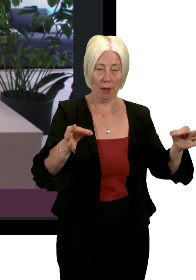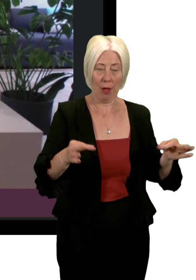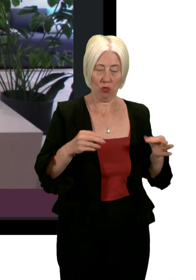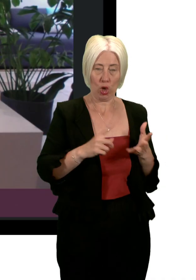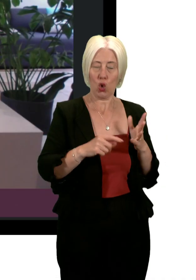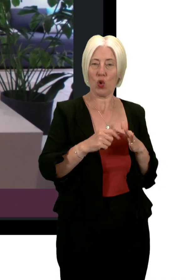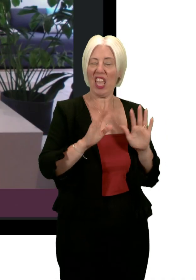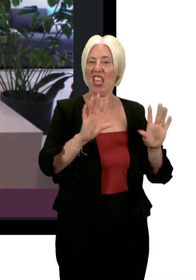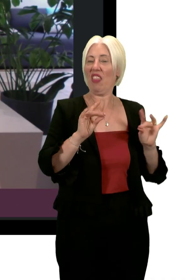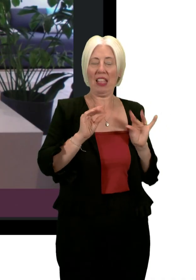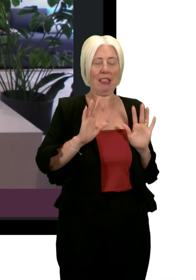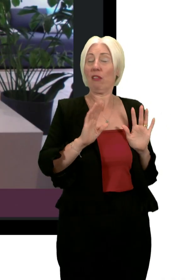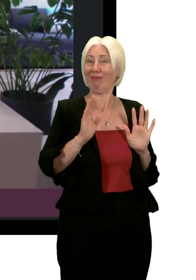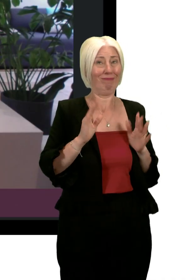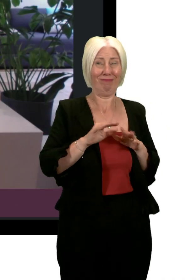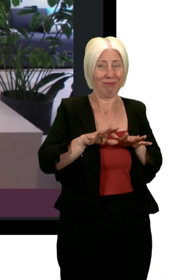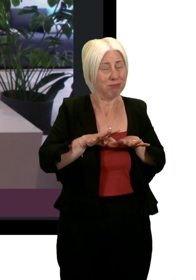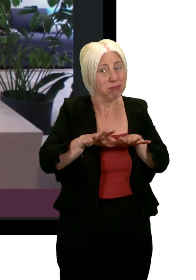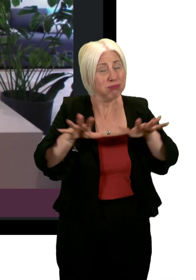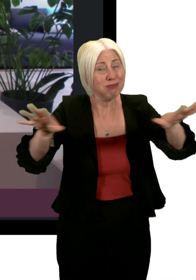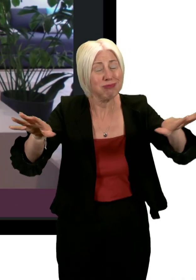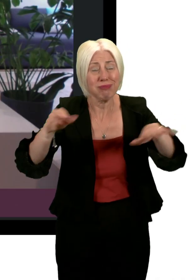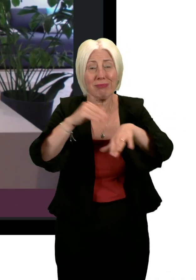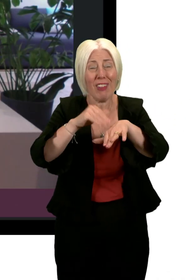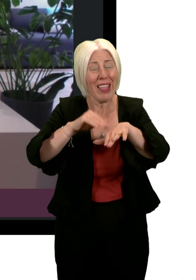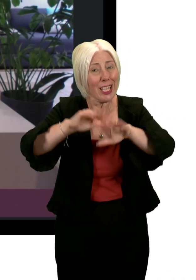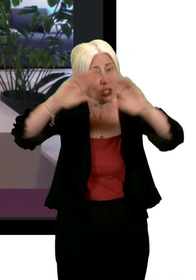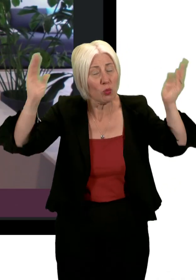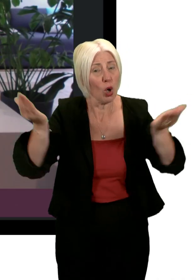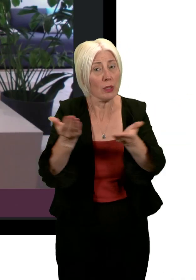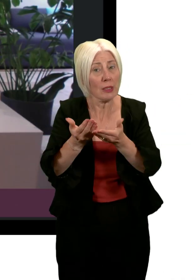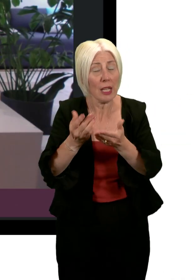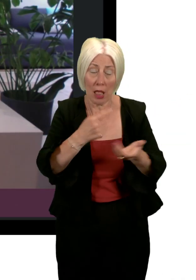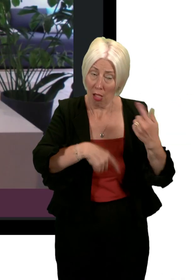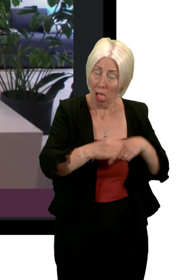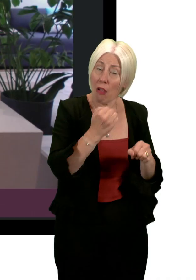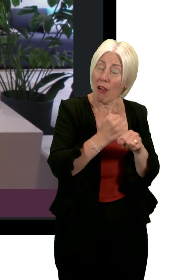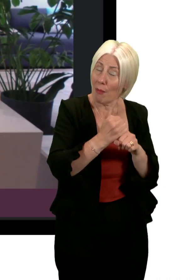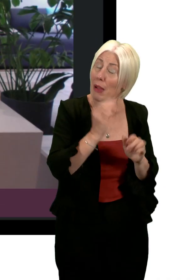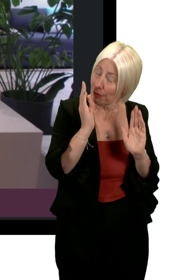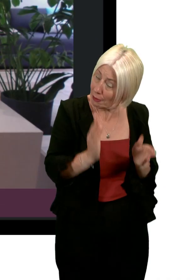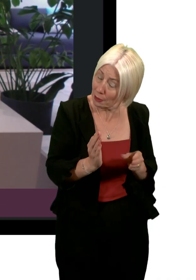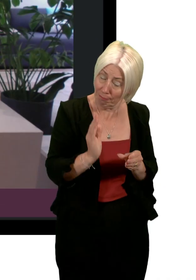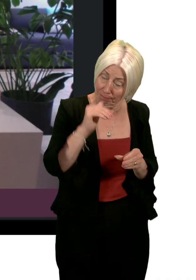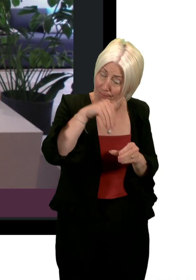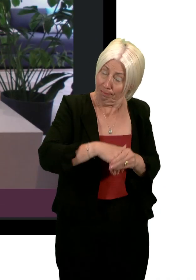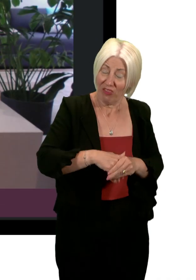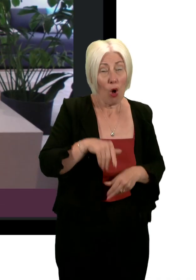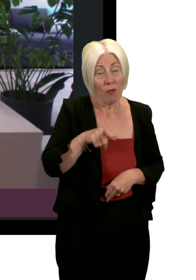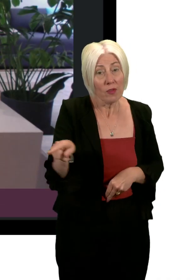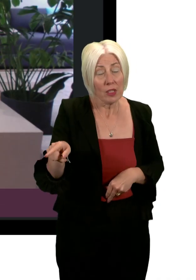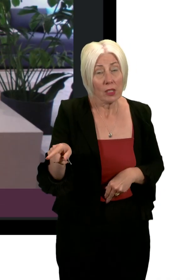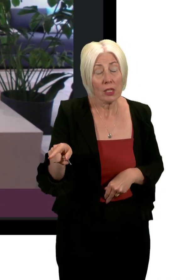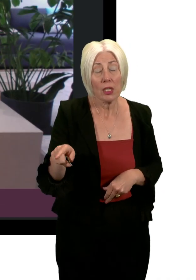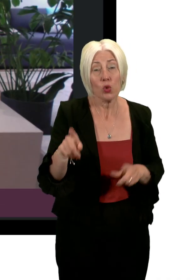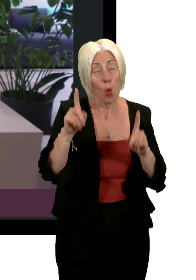to, remind ourselves that governments need to play their part in this. And I think we actually need to move back